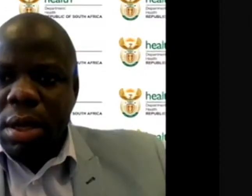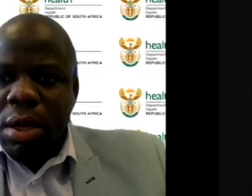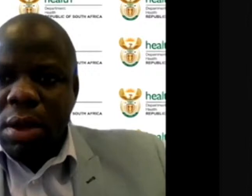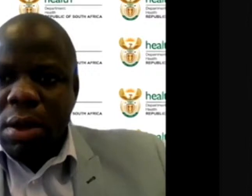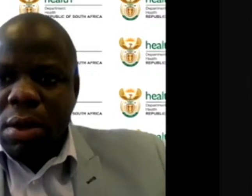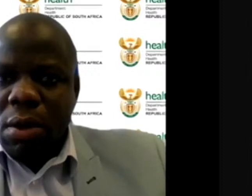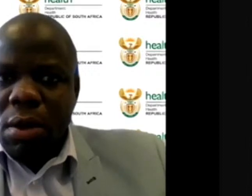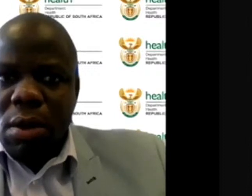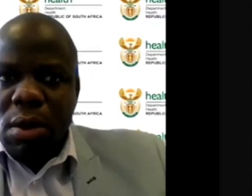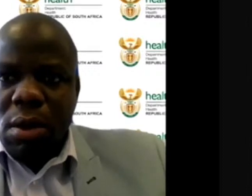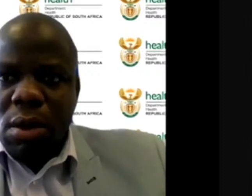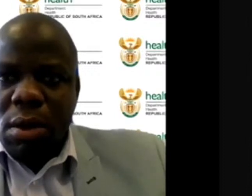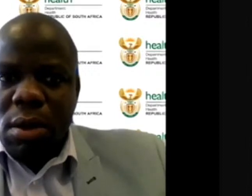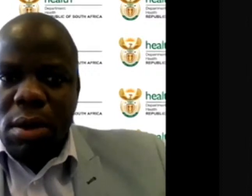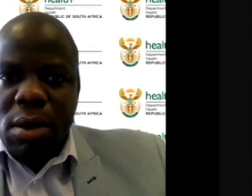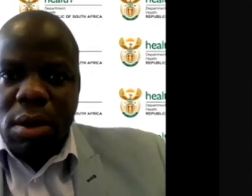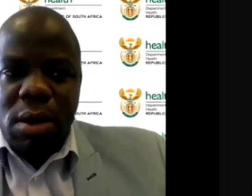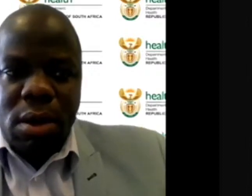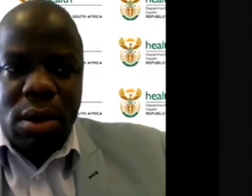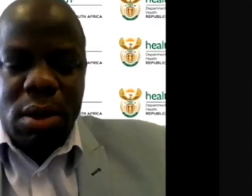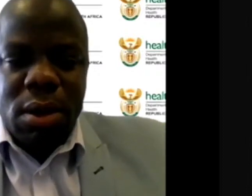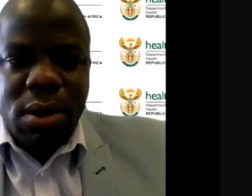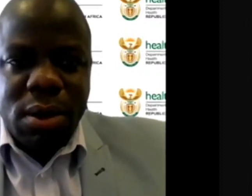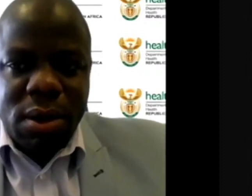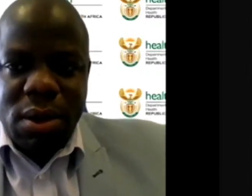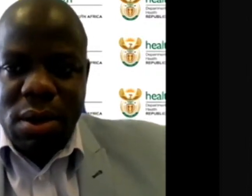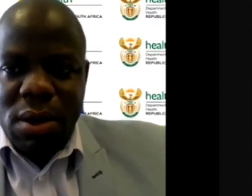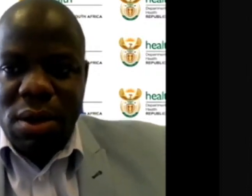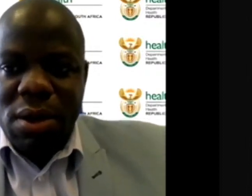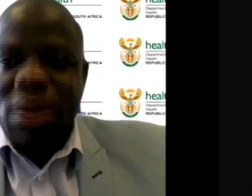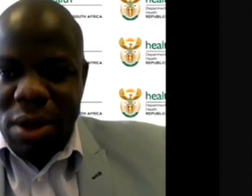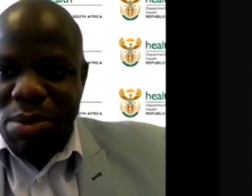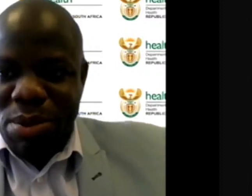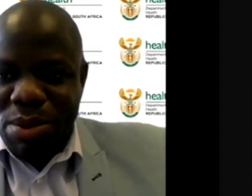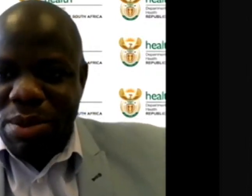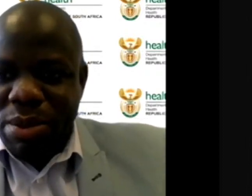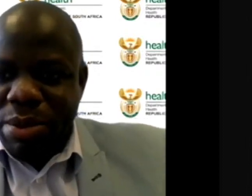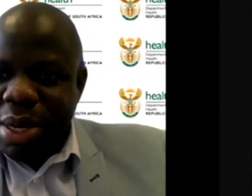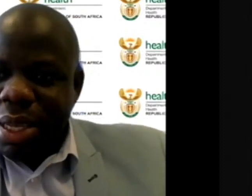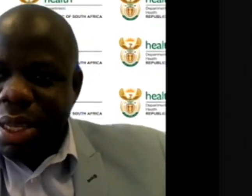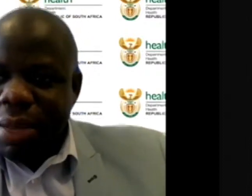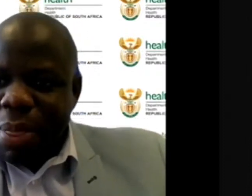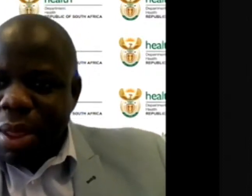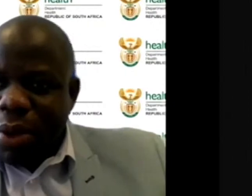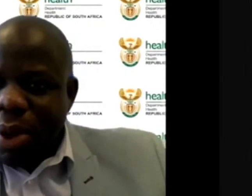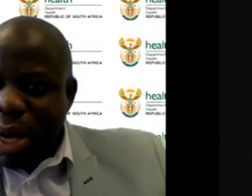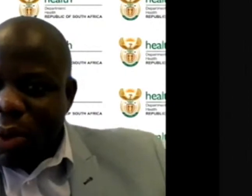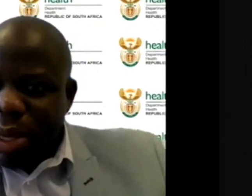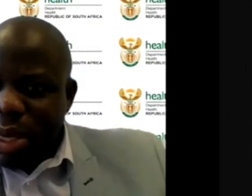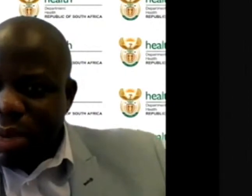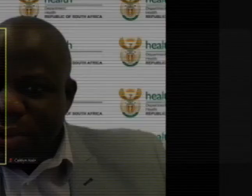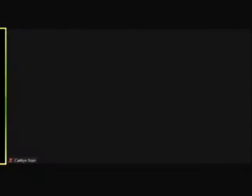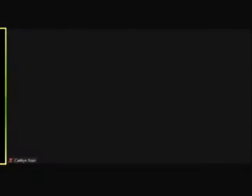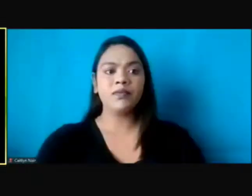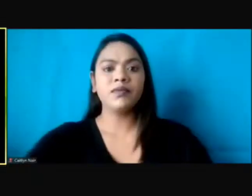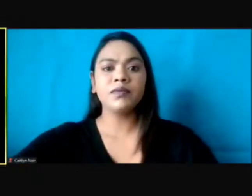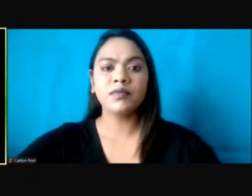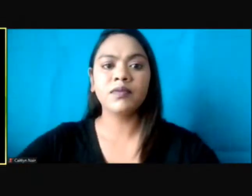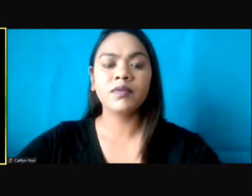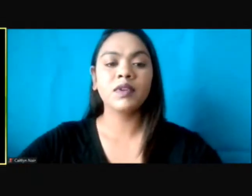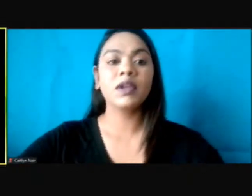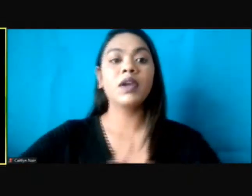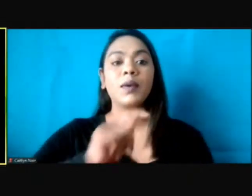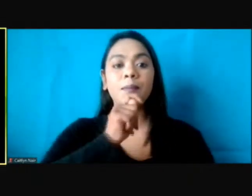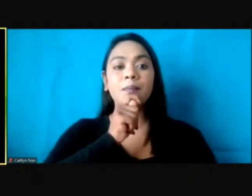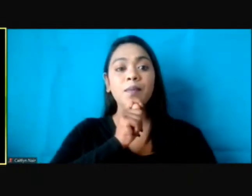Good morning, Mr. Mohale. Good morning to the leadership, the Prime Minister. Thank you. Morning. We are waiting for